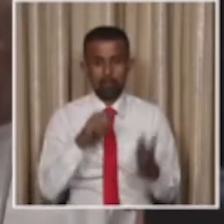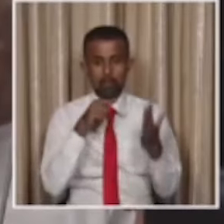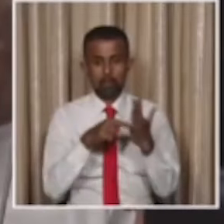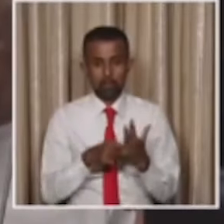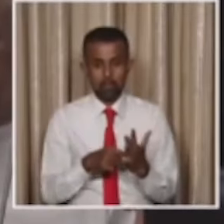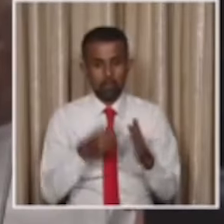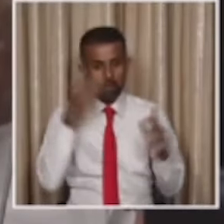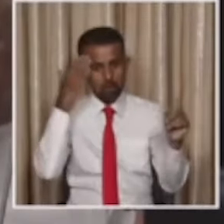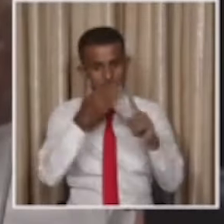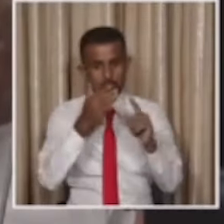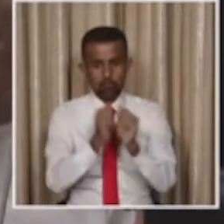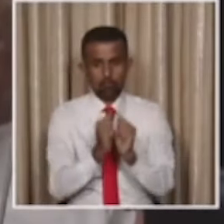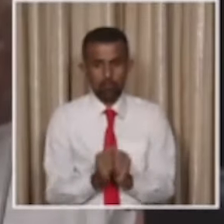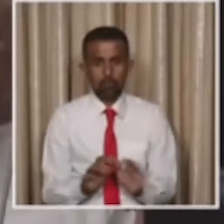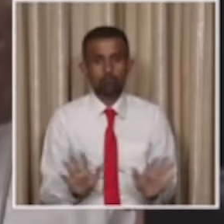12.